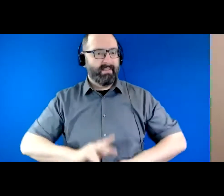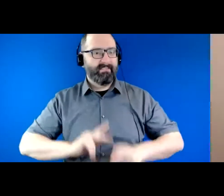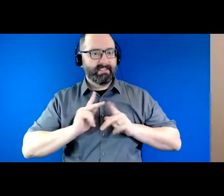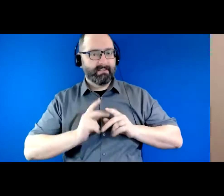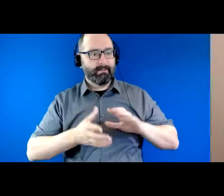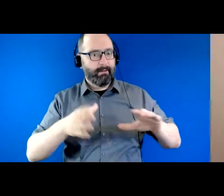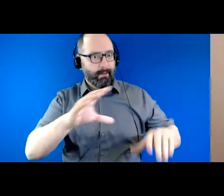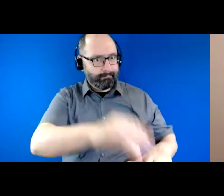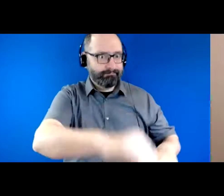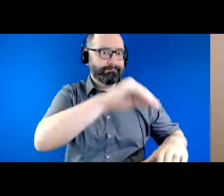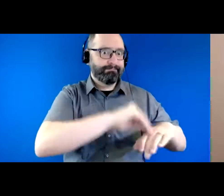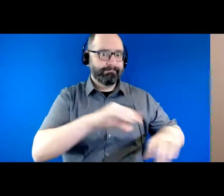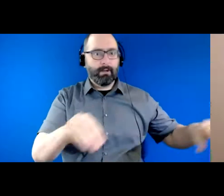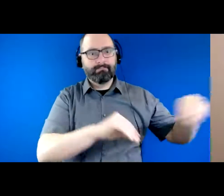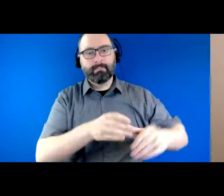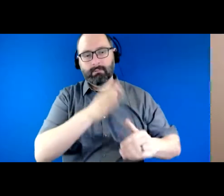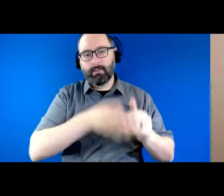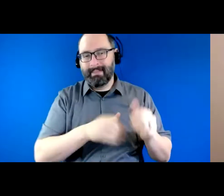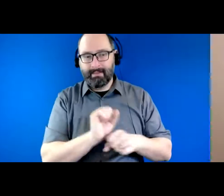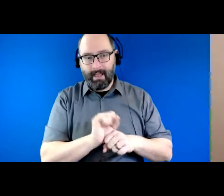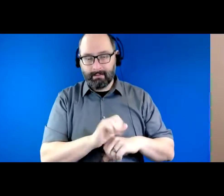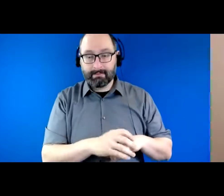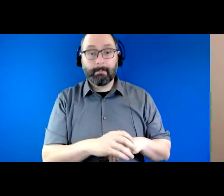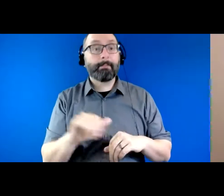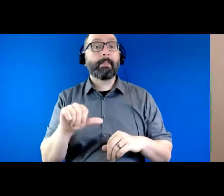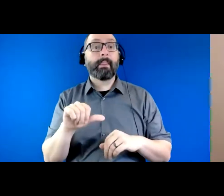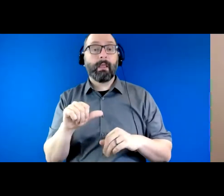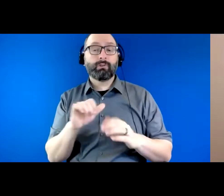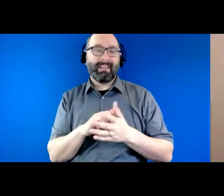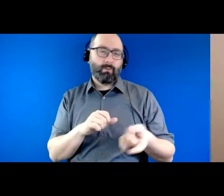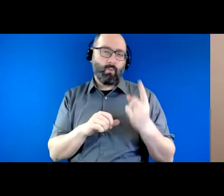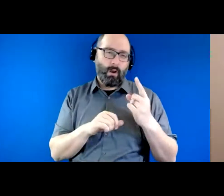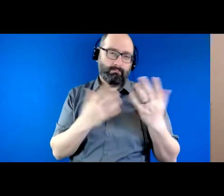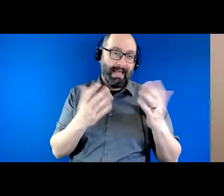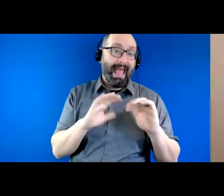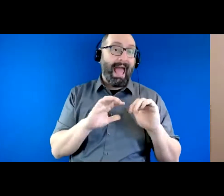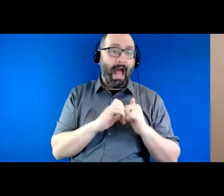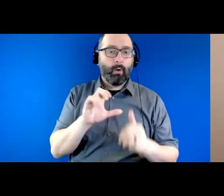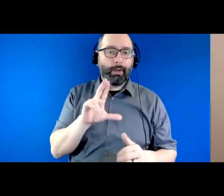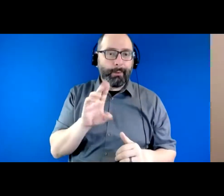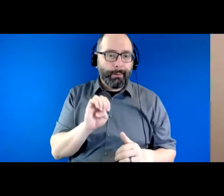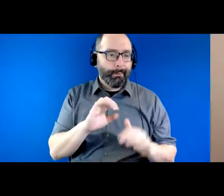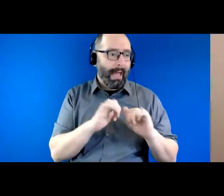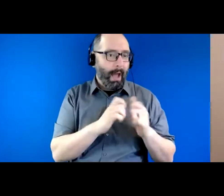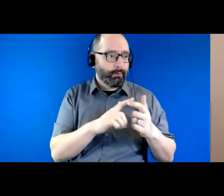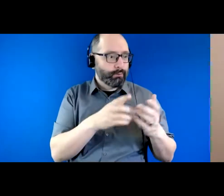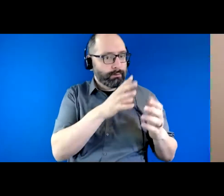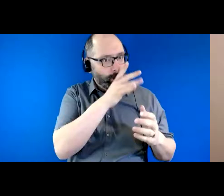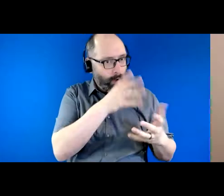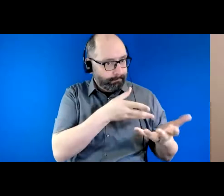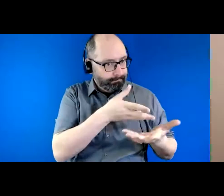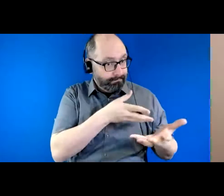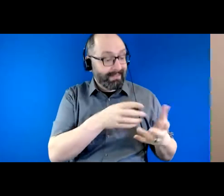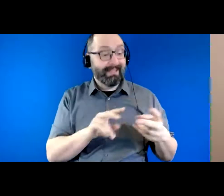the task. Another option, so that was one, is just kind of how you're cueing and talking to your loved one. The second one